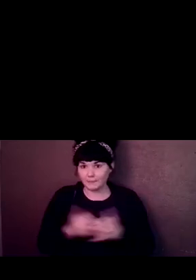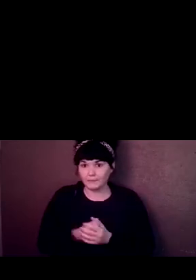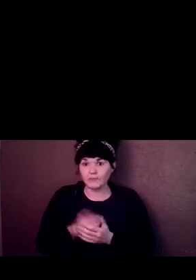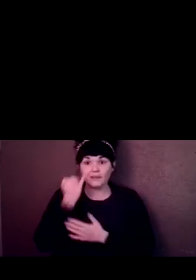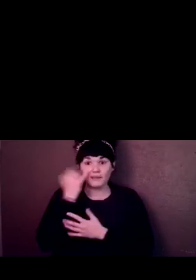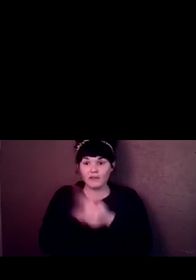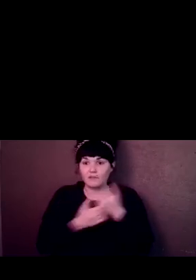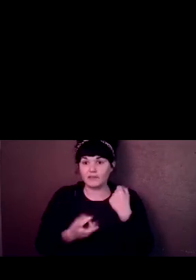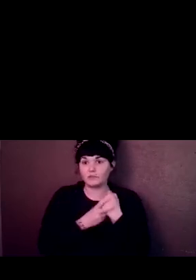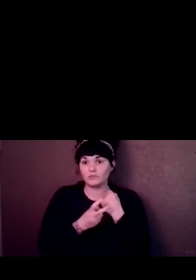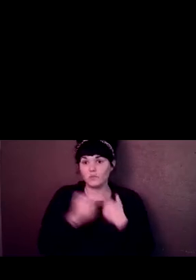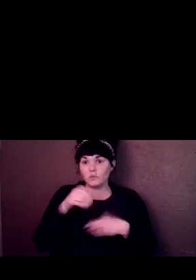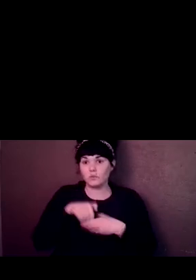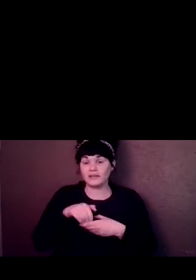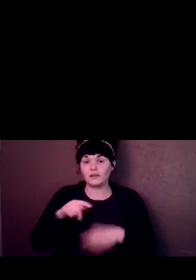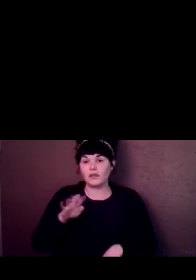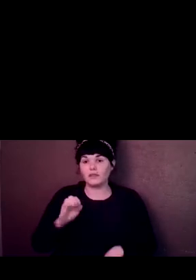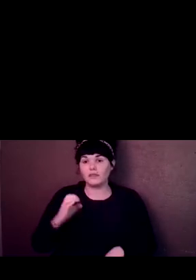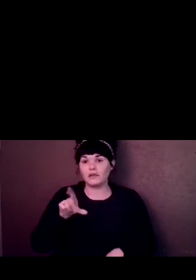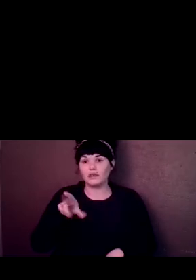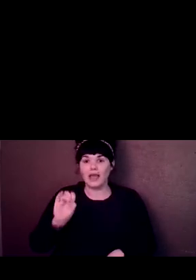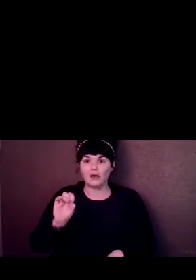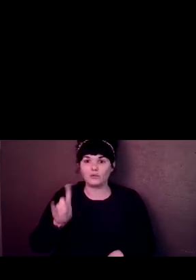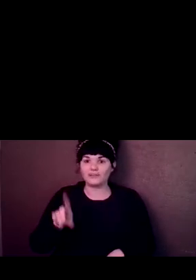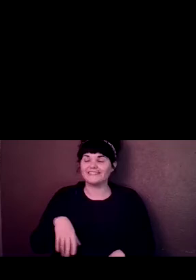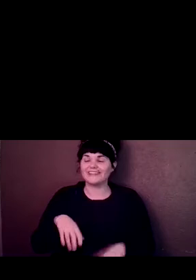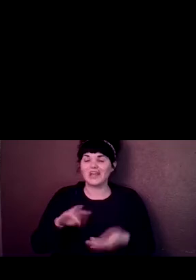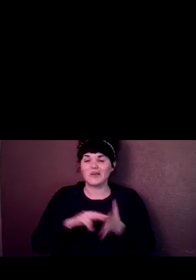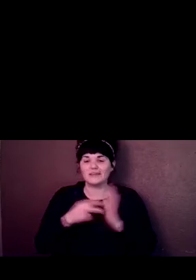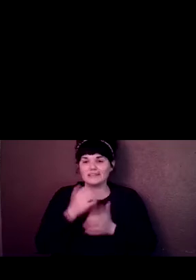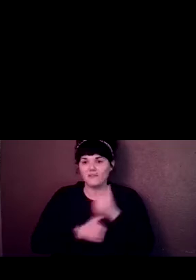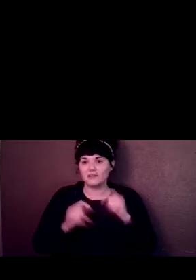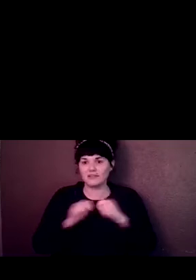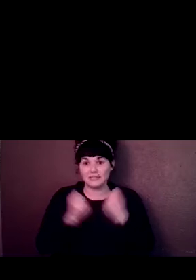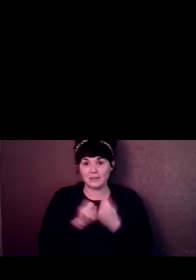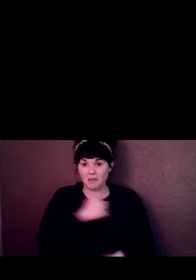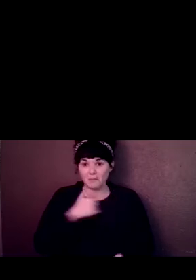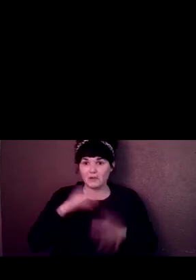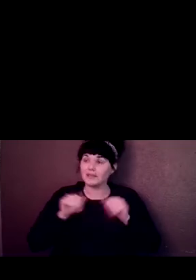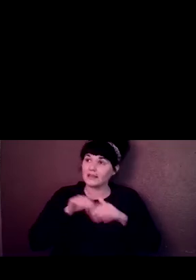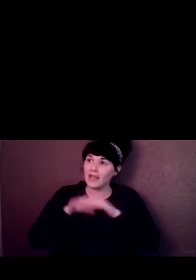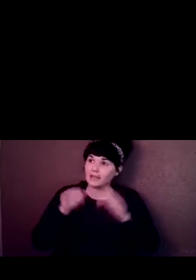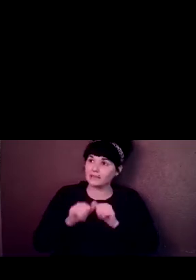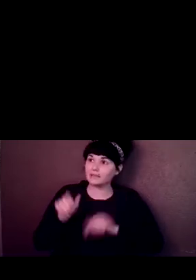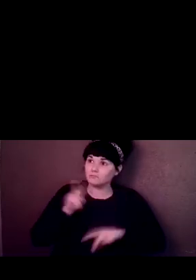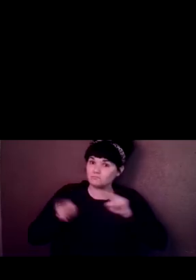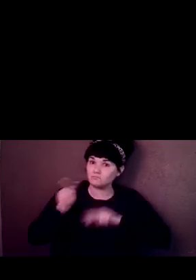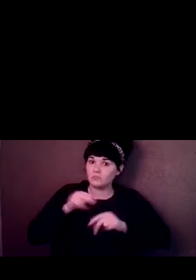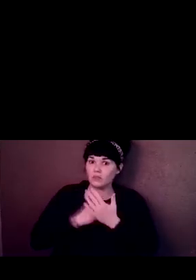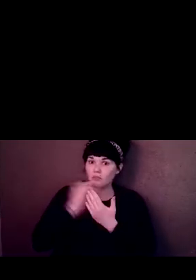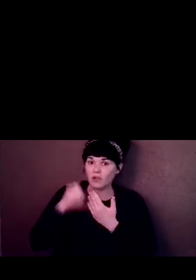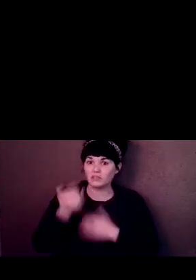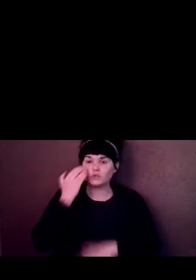everything in the cloud means every team member has access to the projects and knows what updates have happened and can see